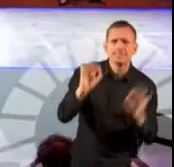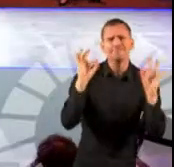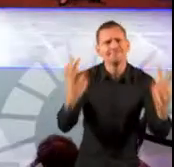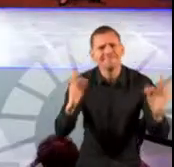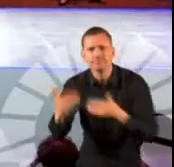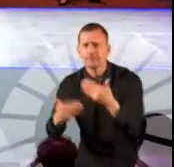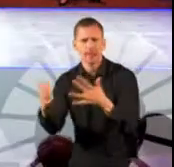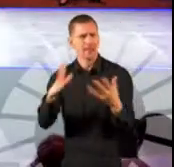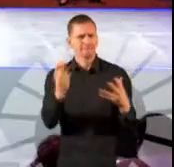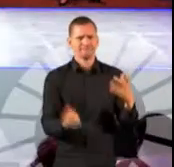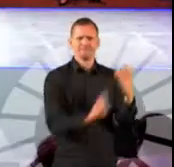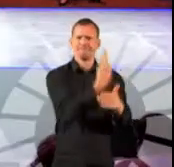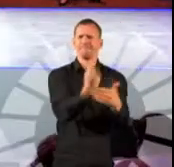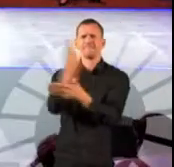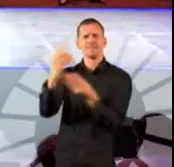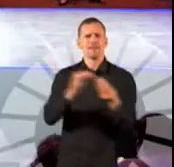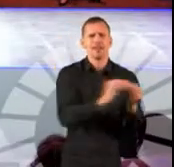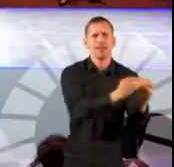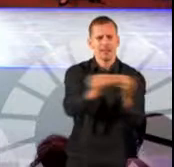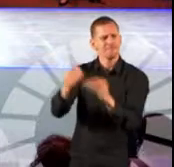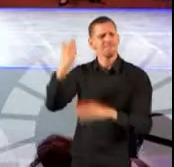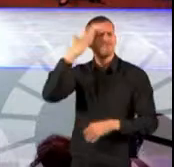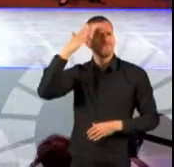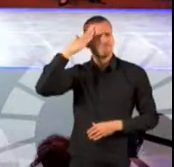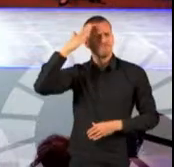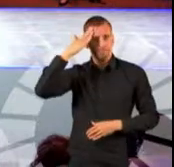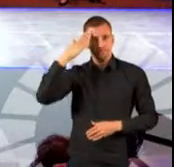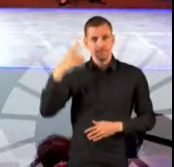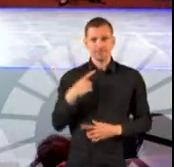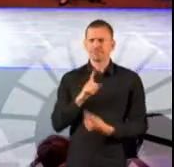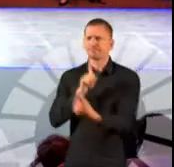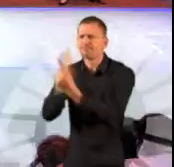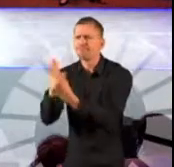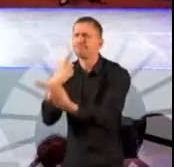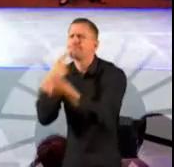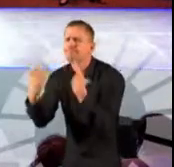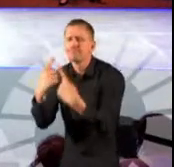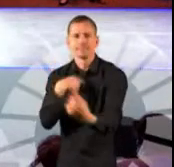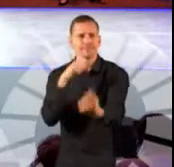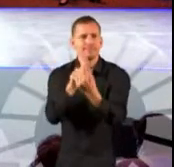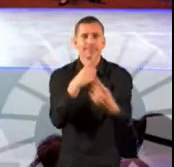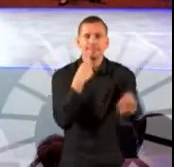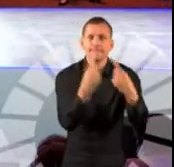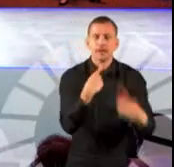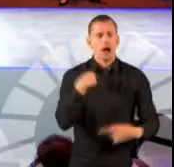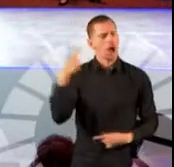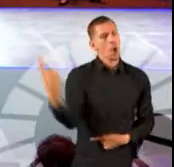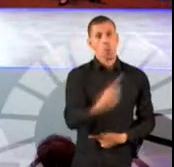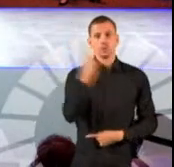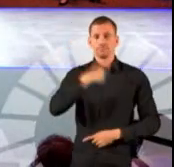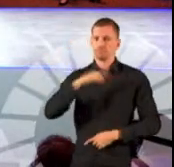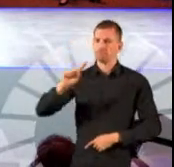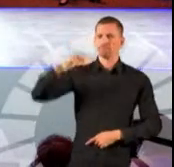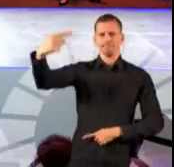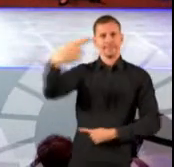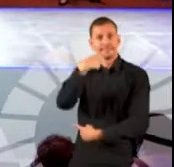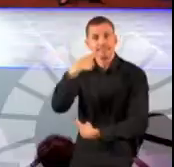point to raise the importance of equal participation of women and